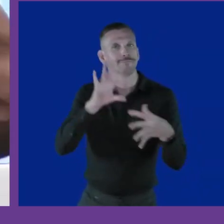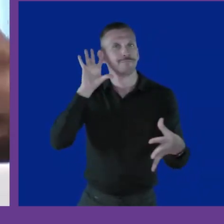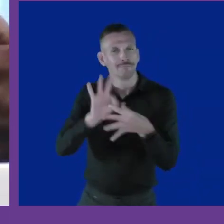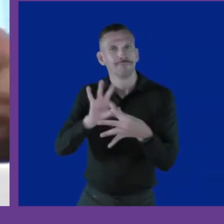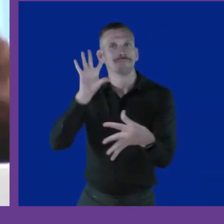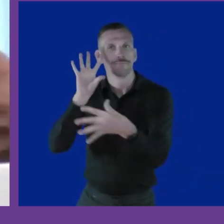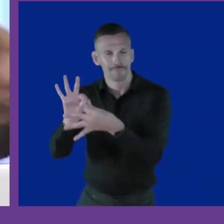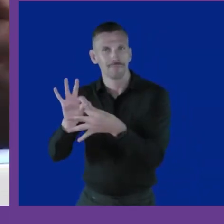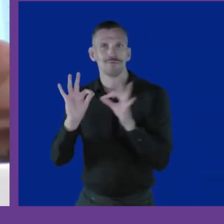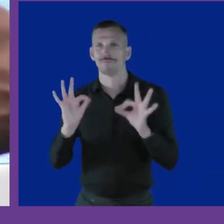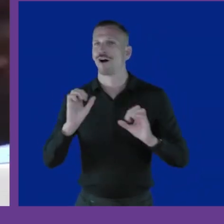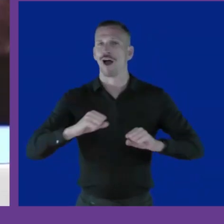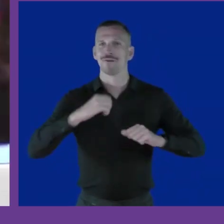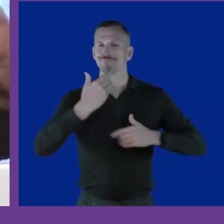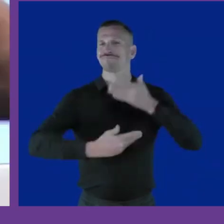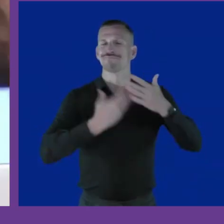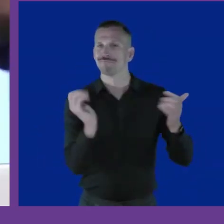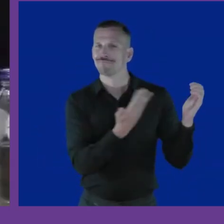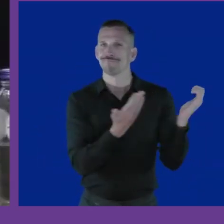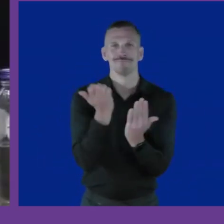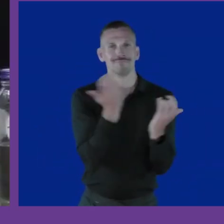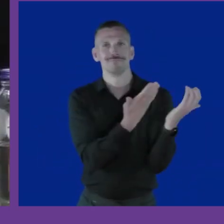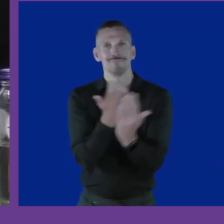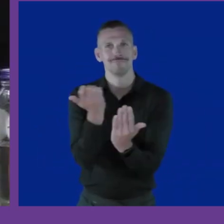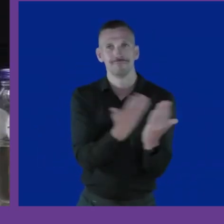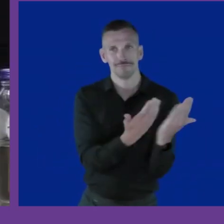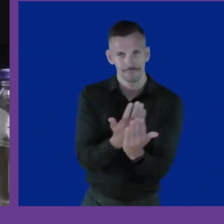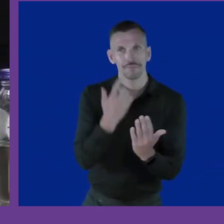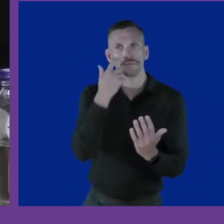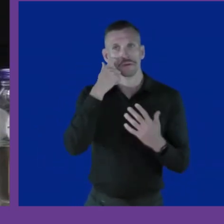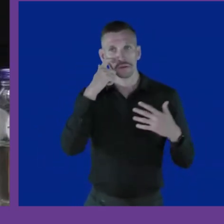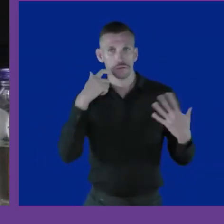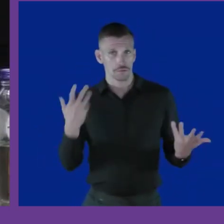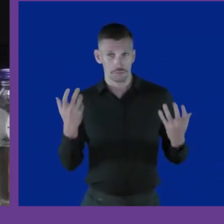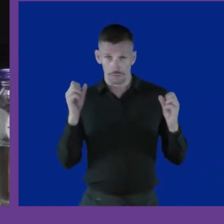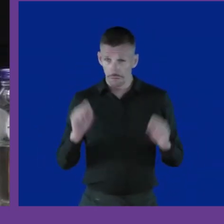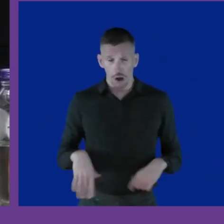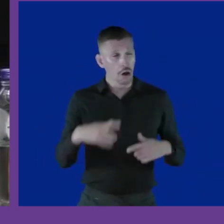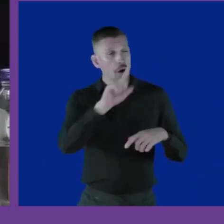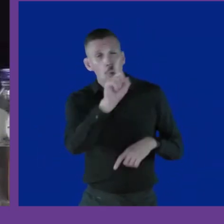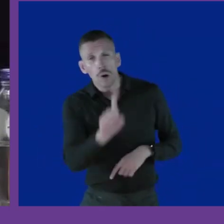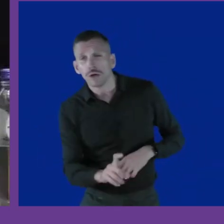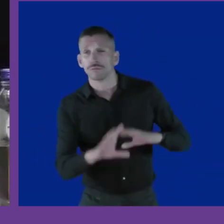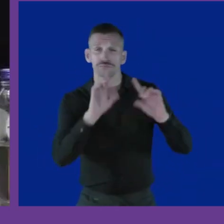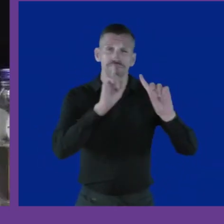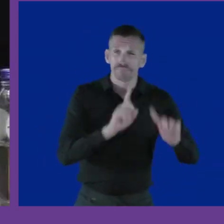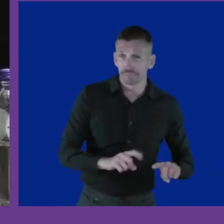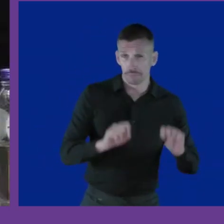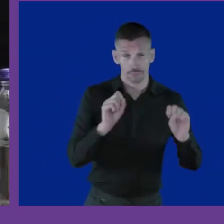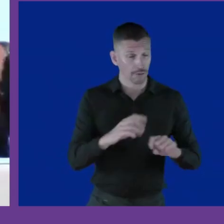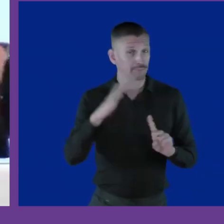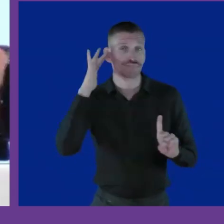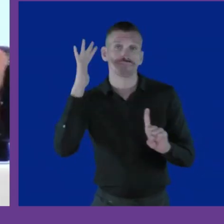if you are sighted and don't need this prompt. You don't have to turn off anything or on anything. But if you're visually impaired and need this, just hold your